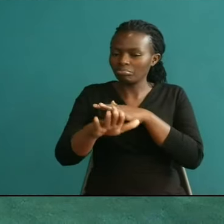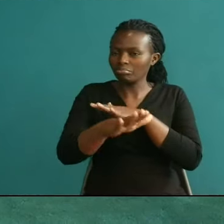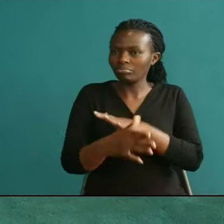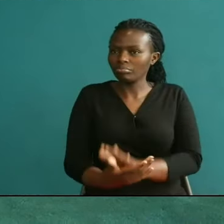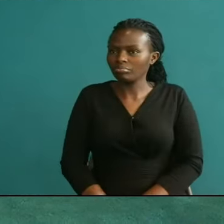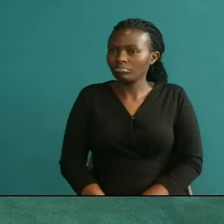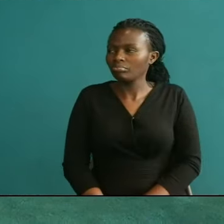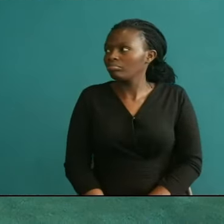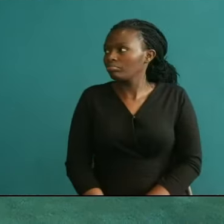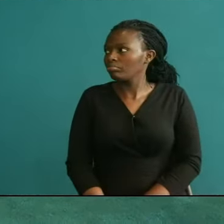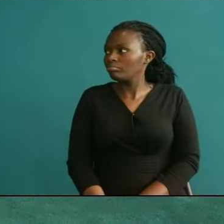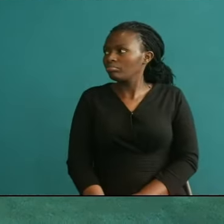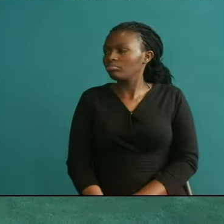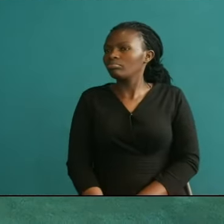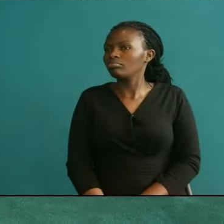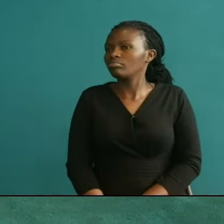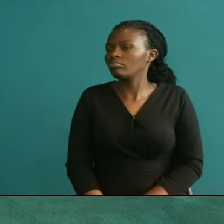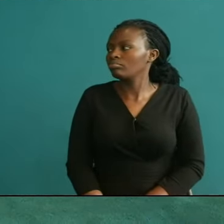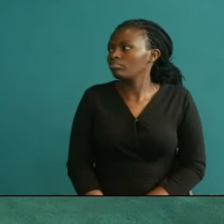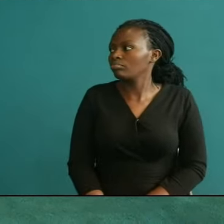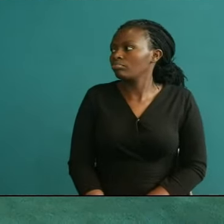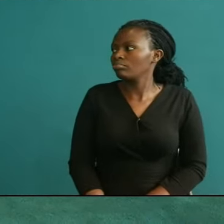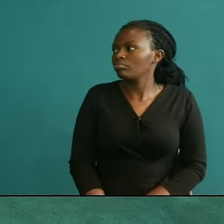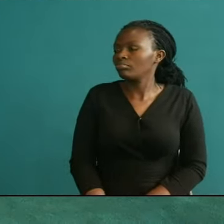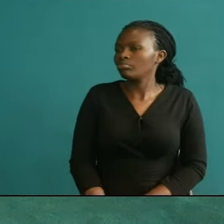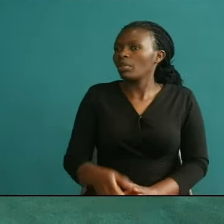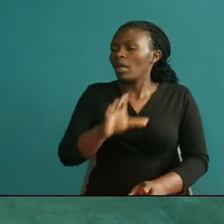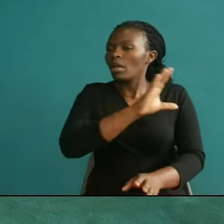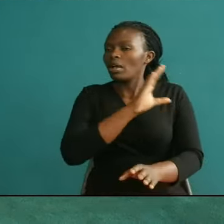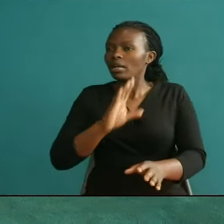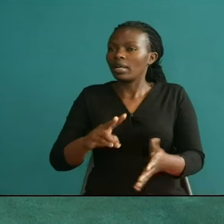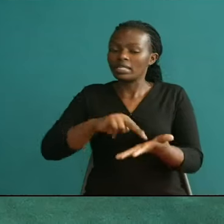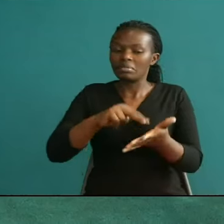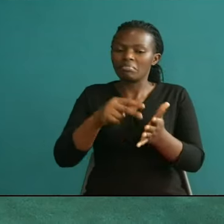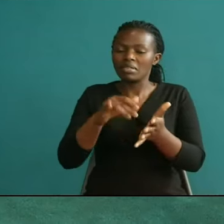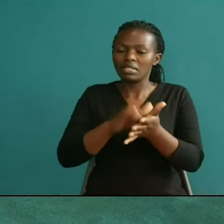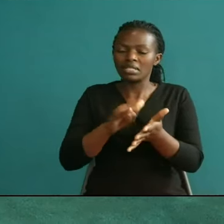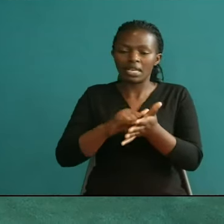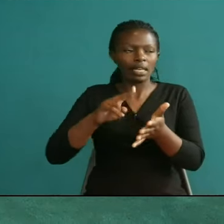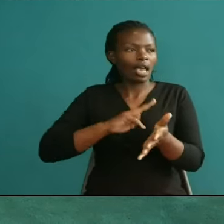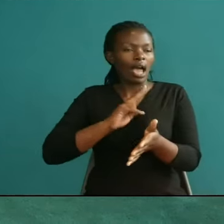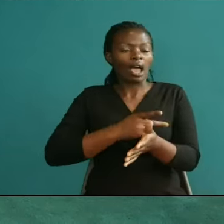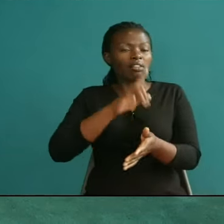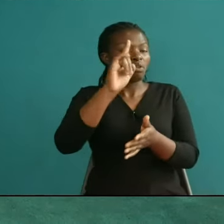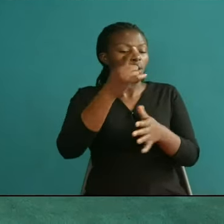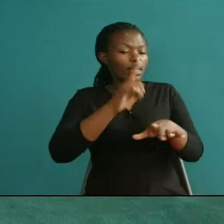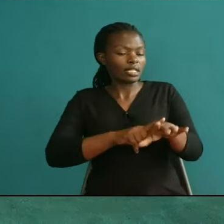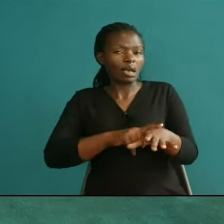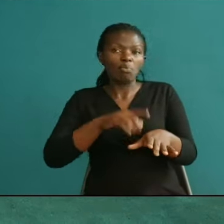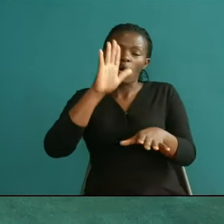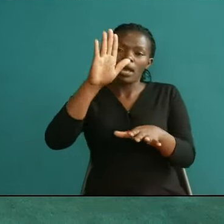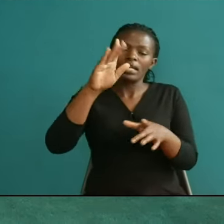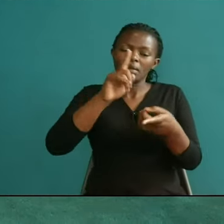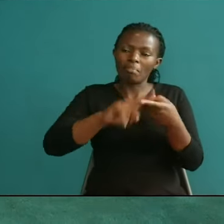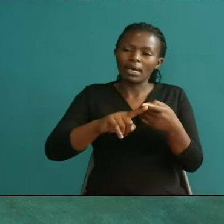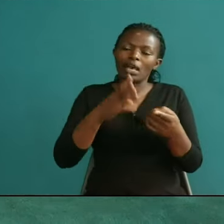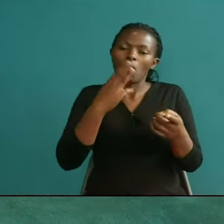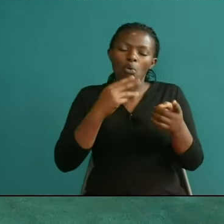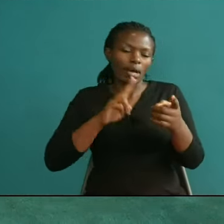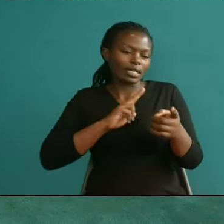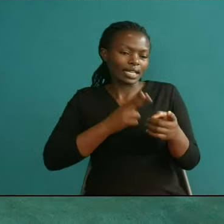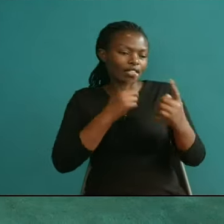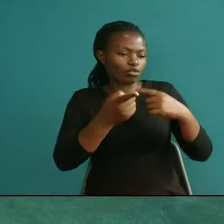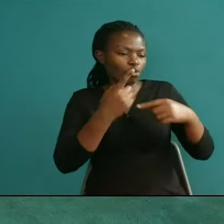Mm-hmm. I think that Christ means that once we were his, then we deviated from his way. Now he wants us to come back to